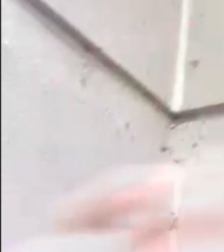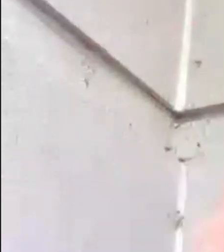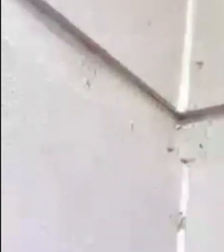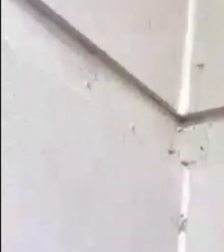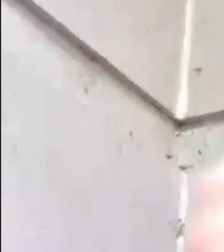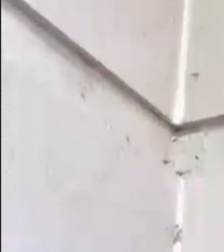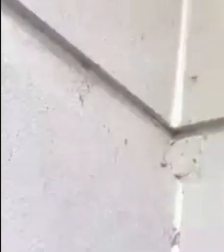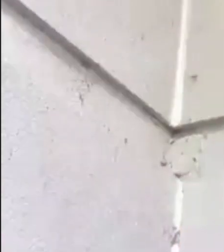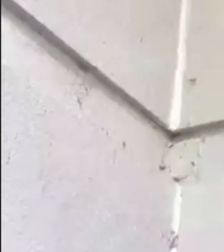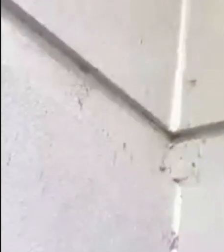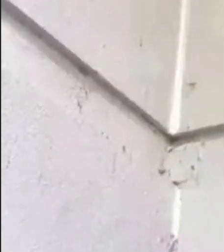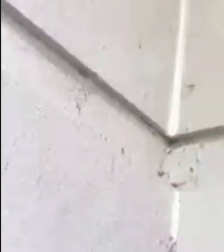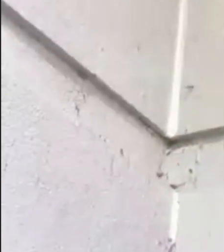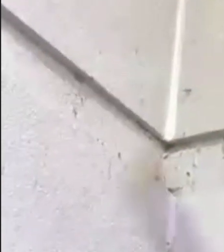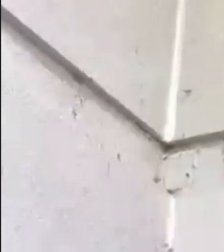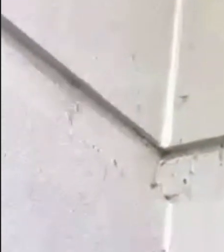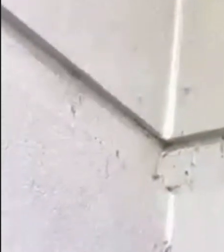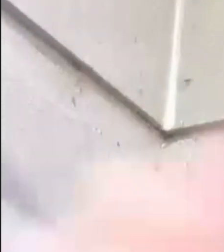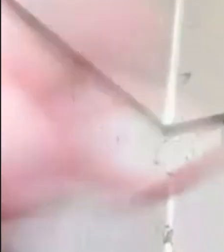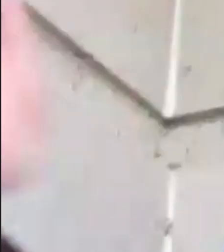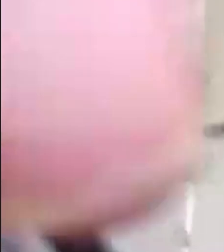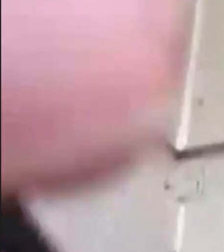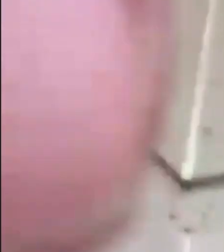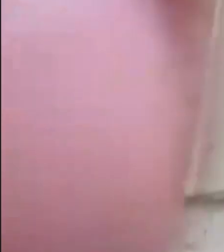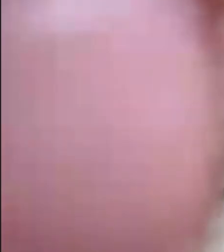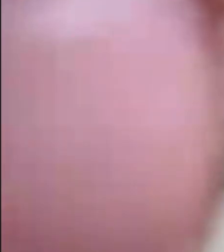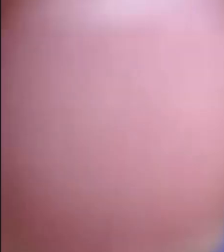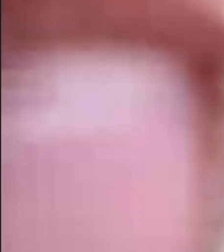clear on that and what people should plan for this summer.